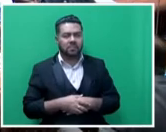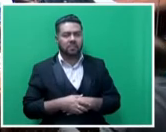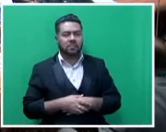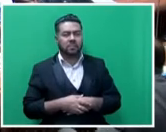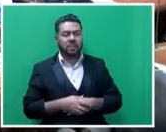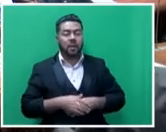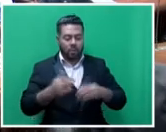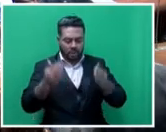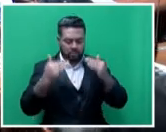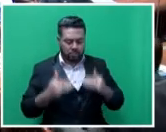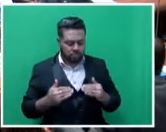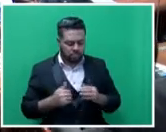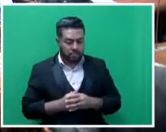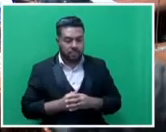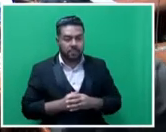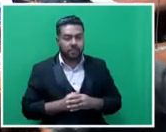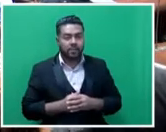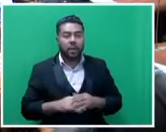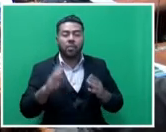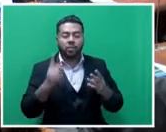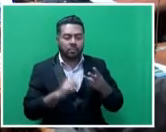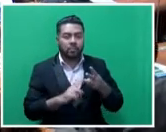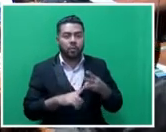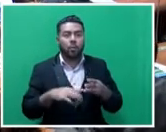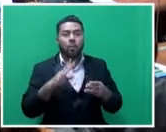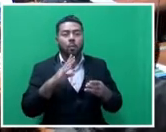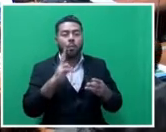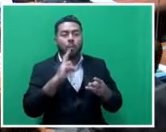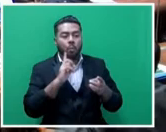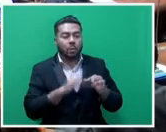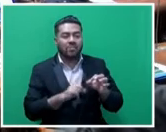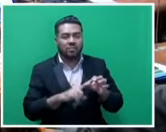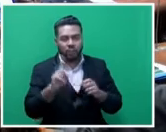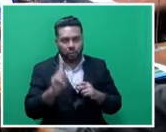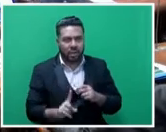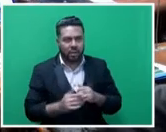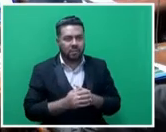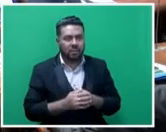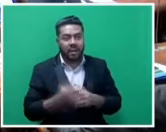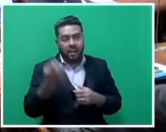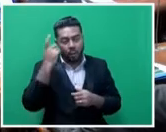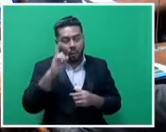We move on to the third oral question for today, and I call